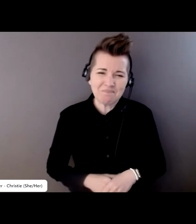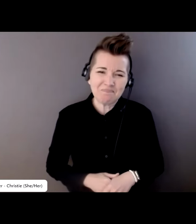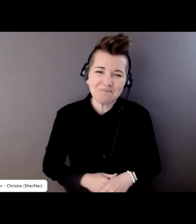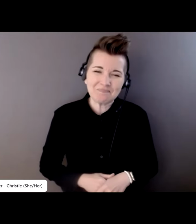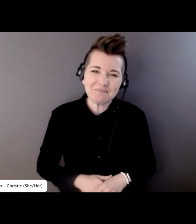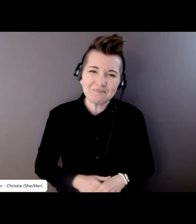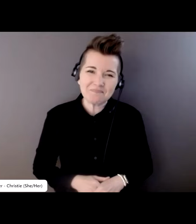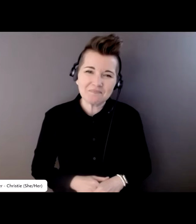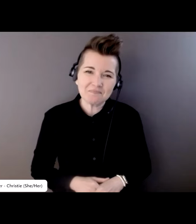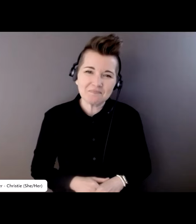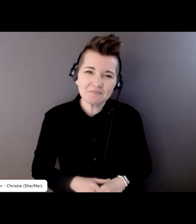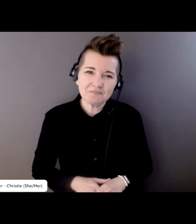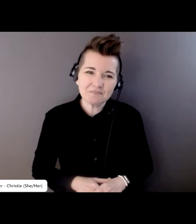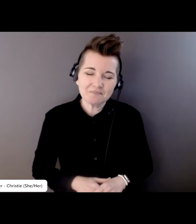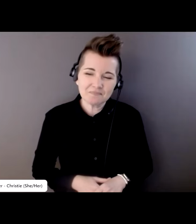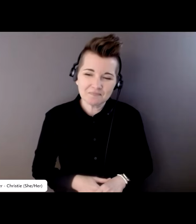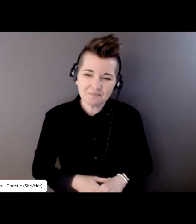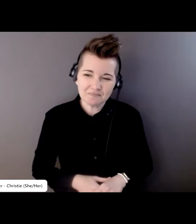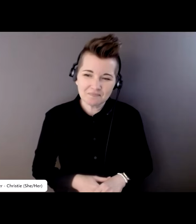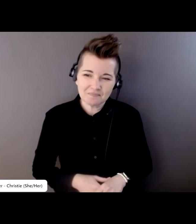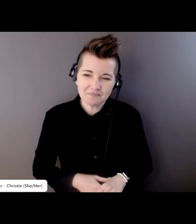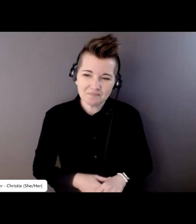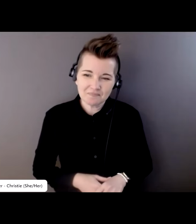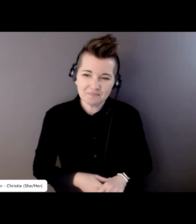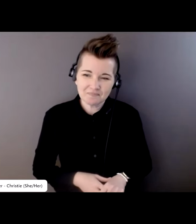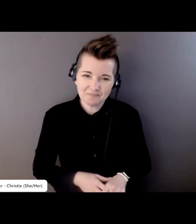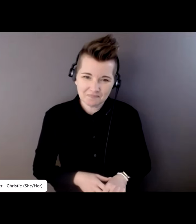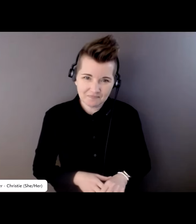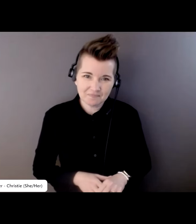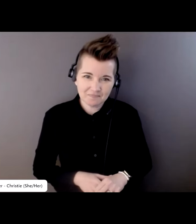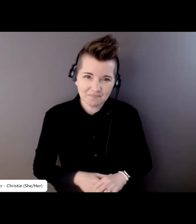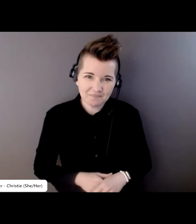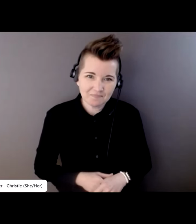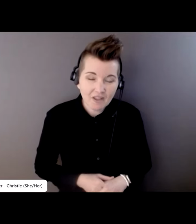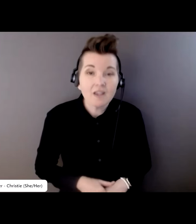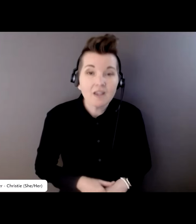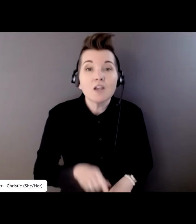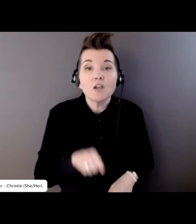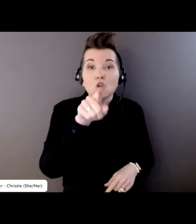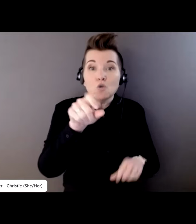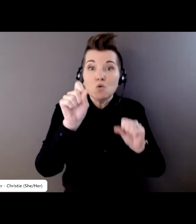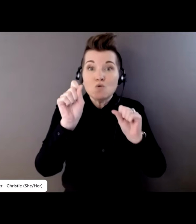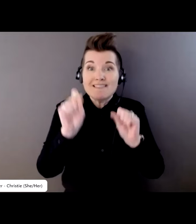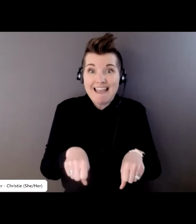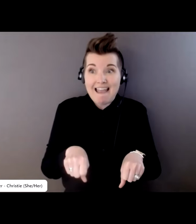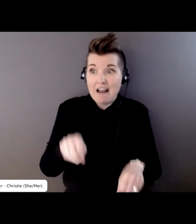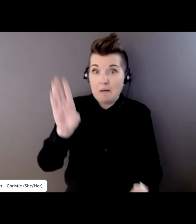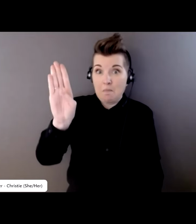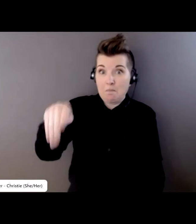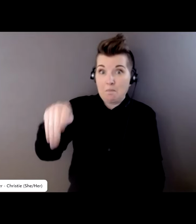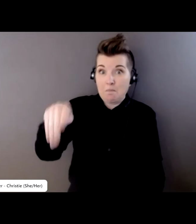The other thing that you can do is deposit checks, which is one of those things that is a